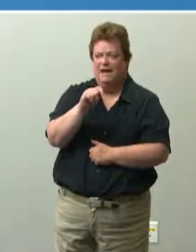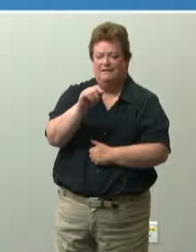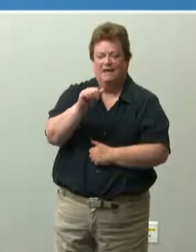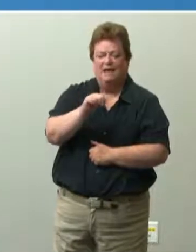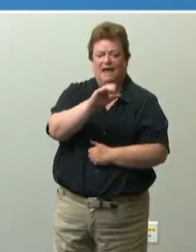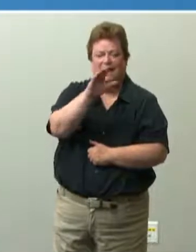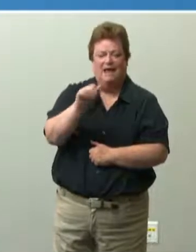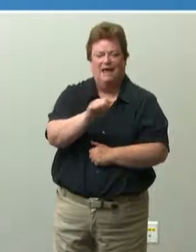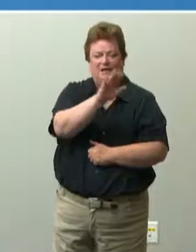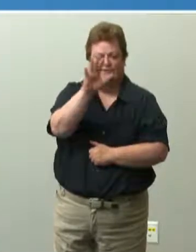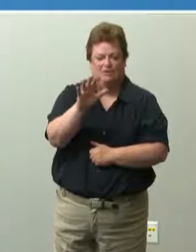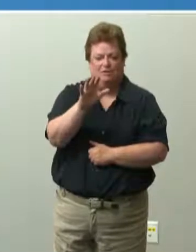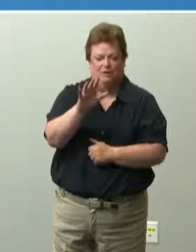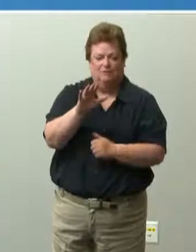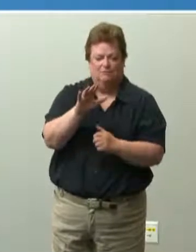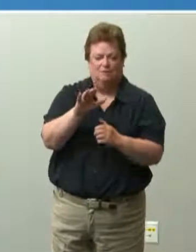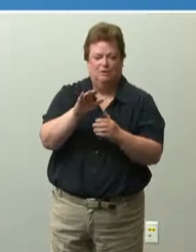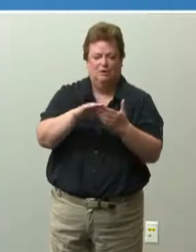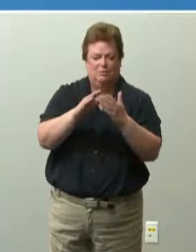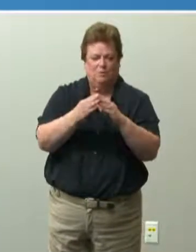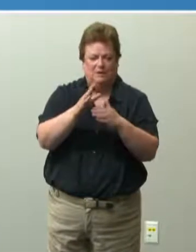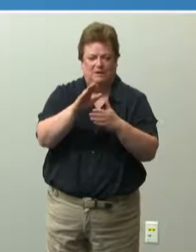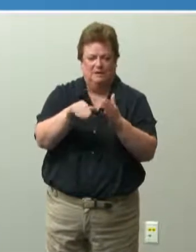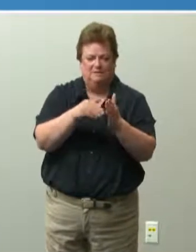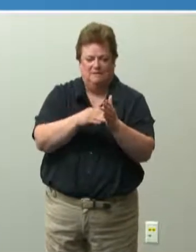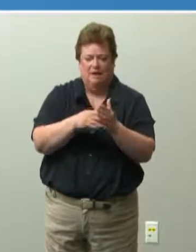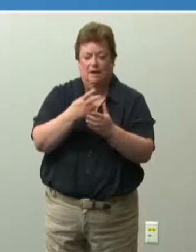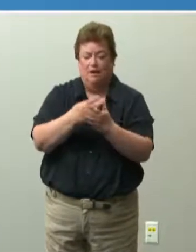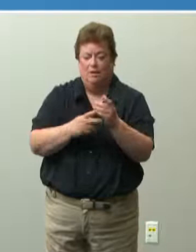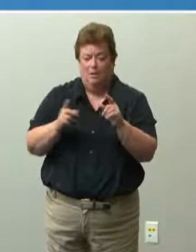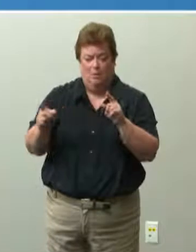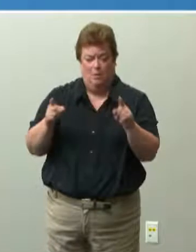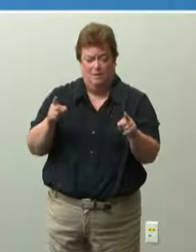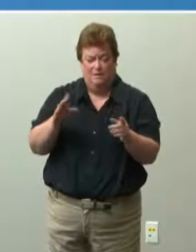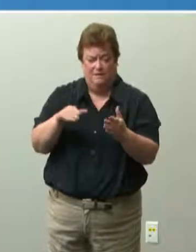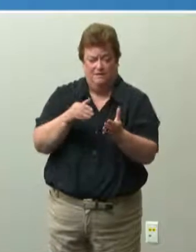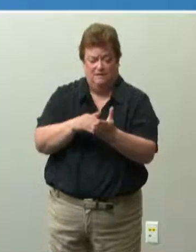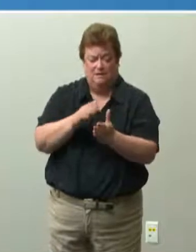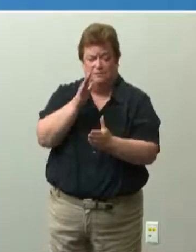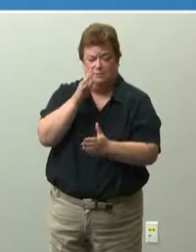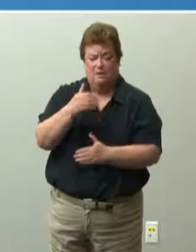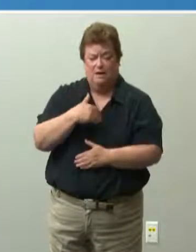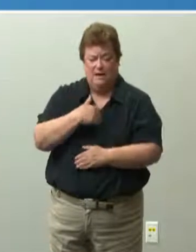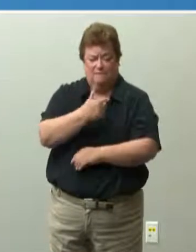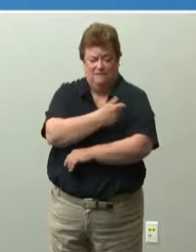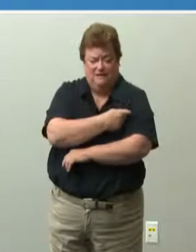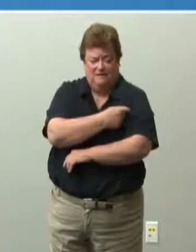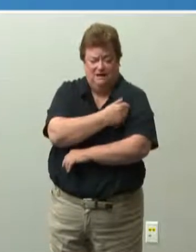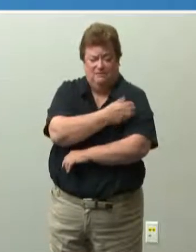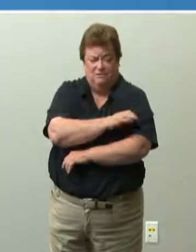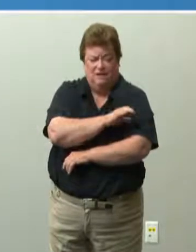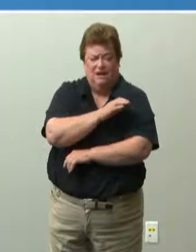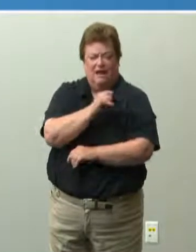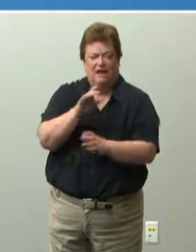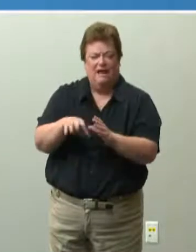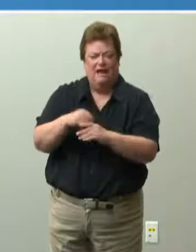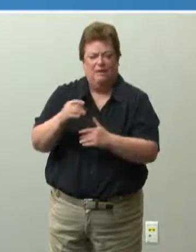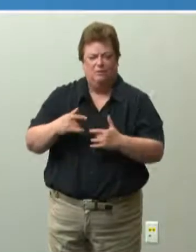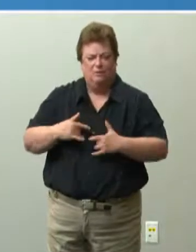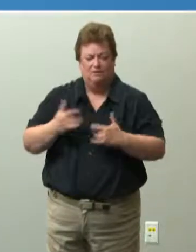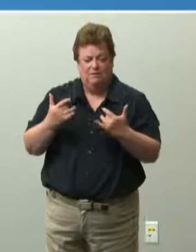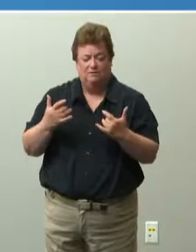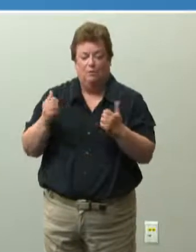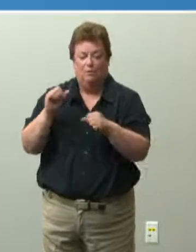Cultural Center. Both centers are hosting vaccination clinics at their outdoor events this weekend in partnership with the Health